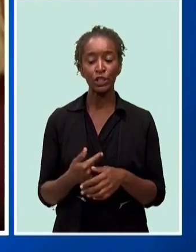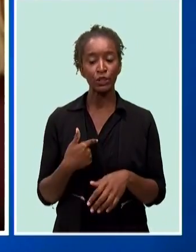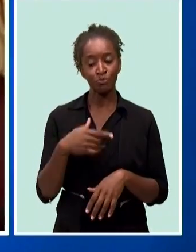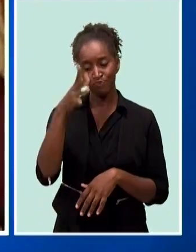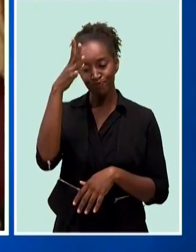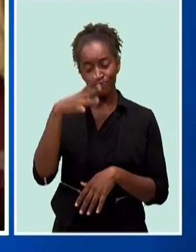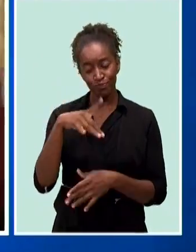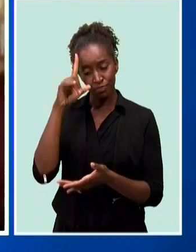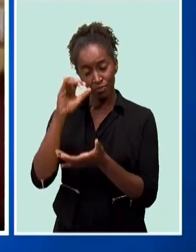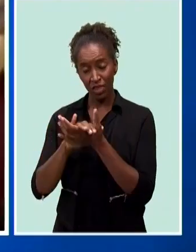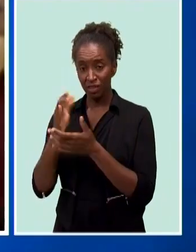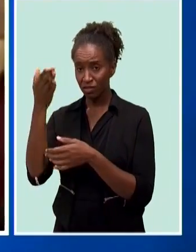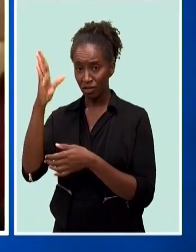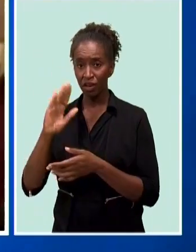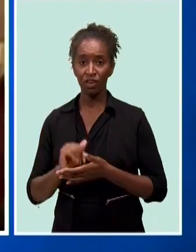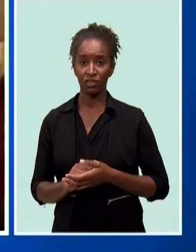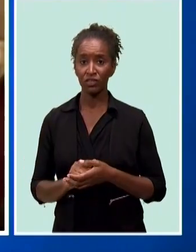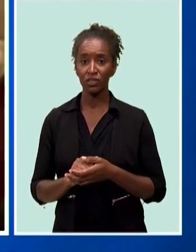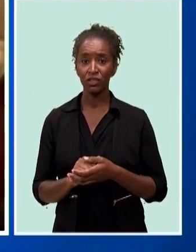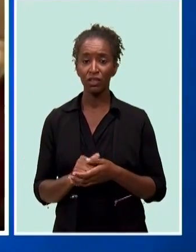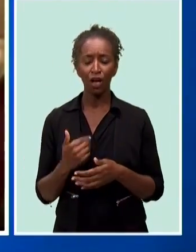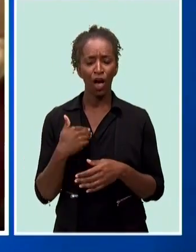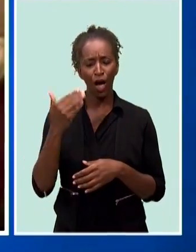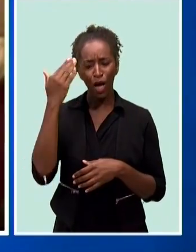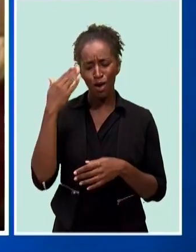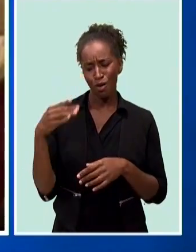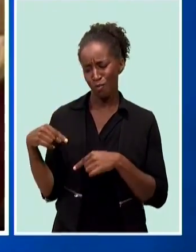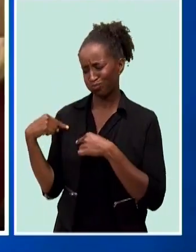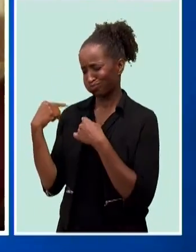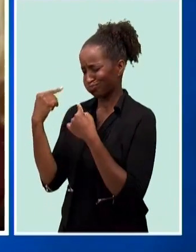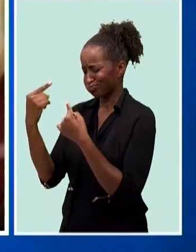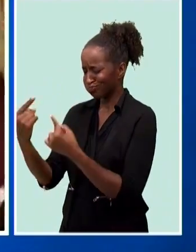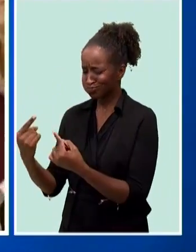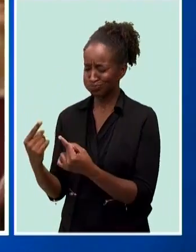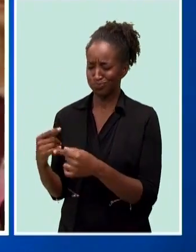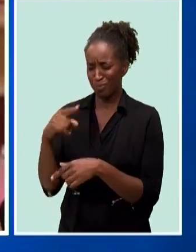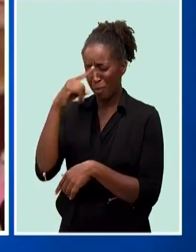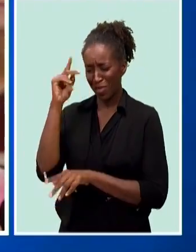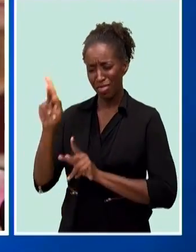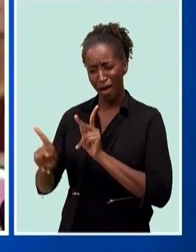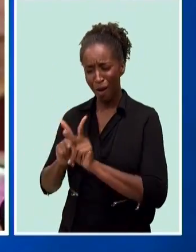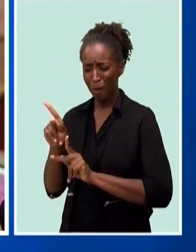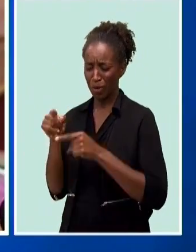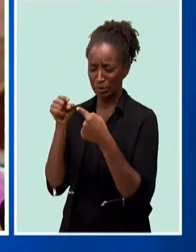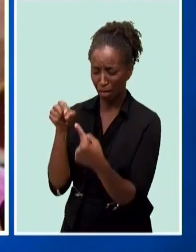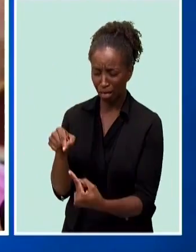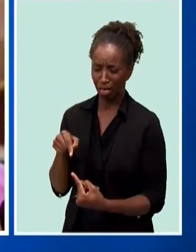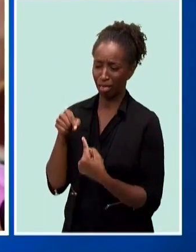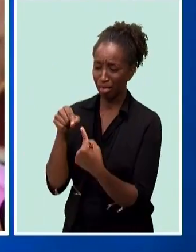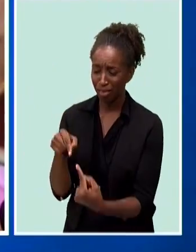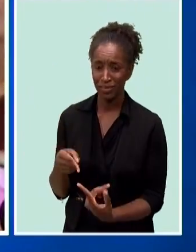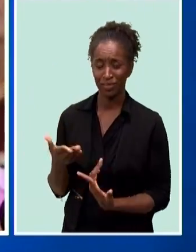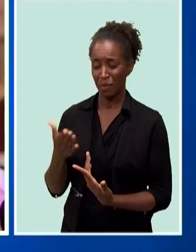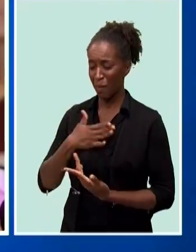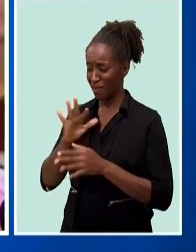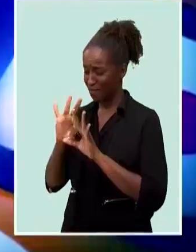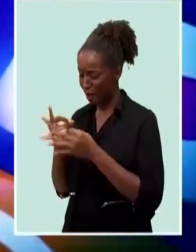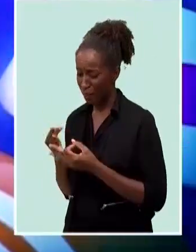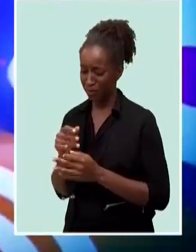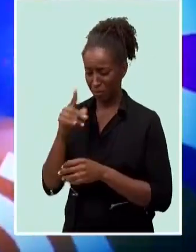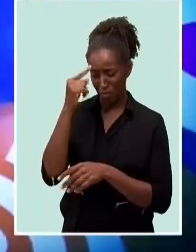faith, and I'm a man that has knowledge of my history, and I would not bring my family, our lives, or the movement through a fire like